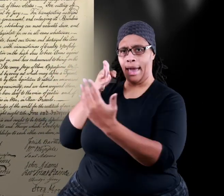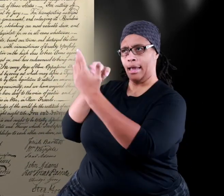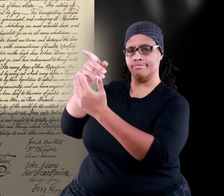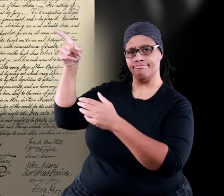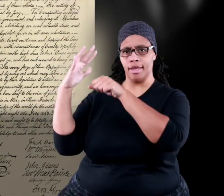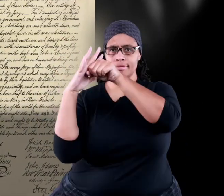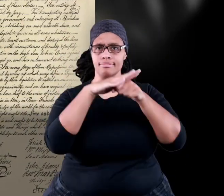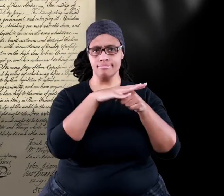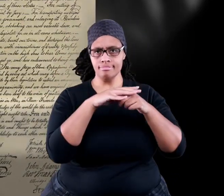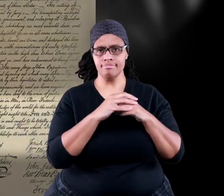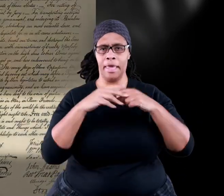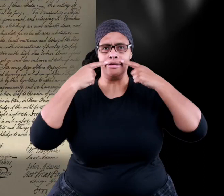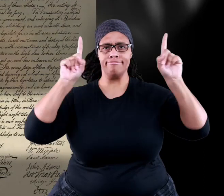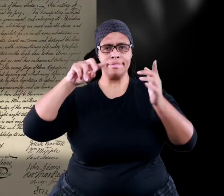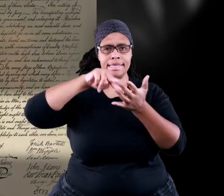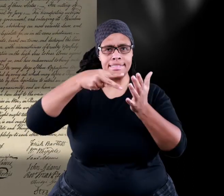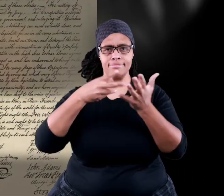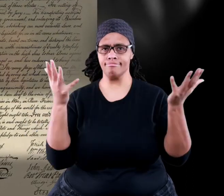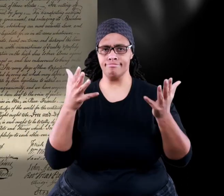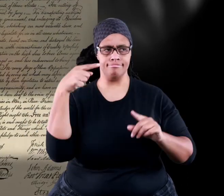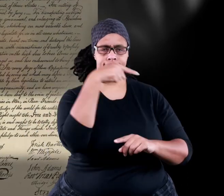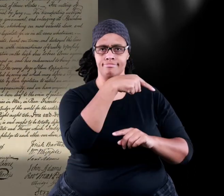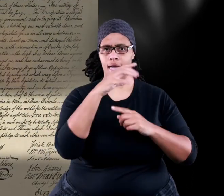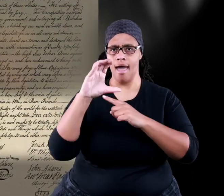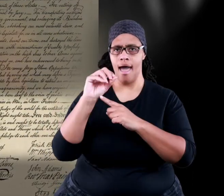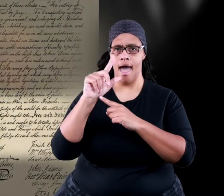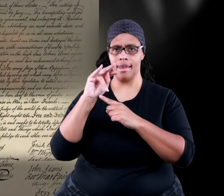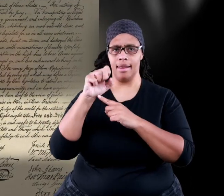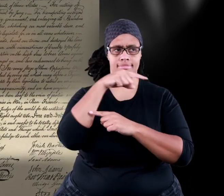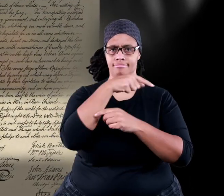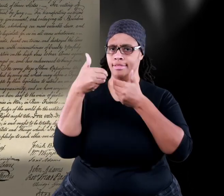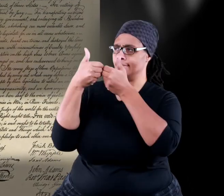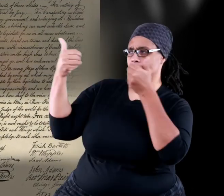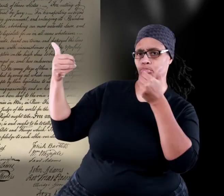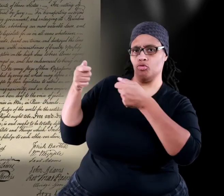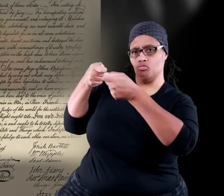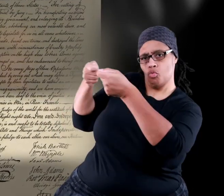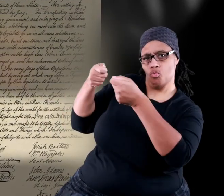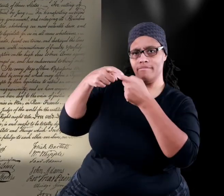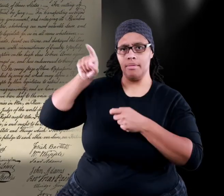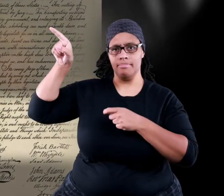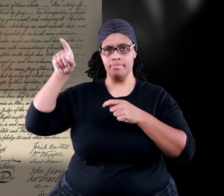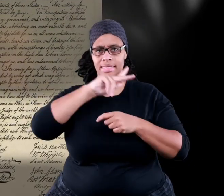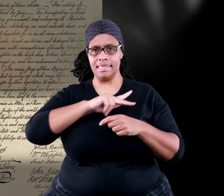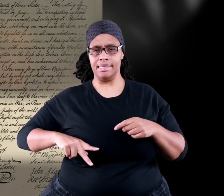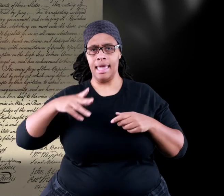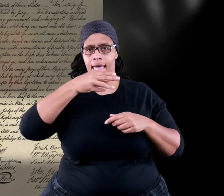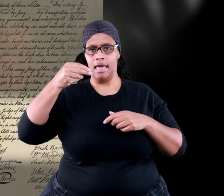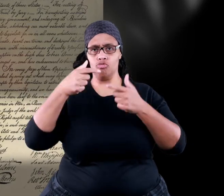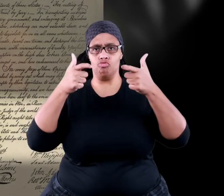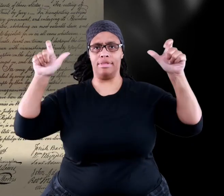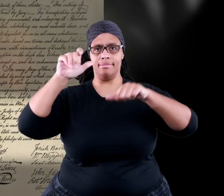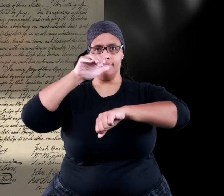war against the oppressors, announced the intent of the American colonies to separate from control of the king